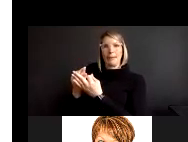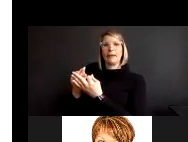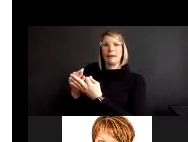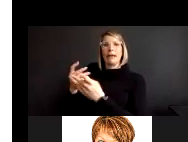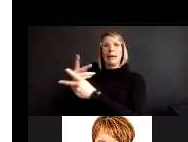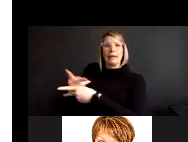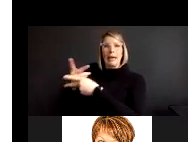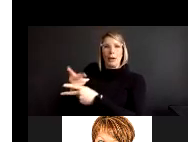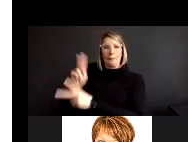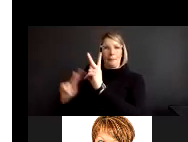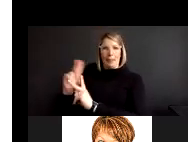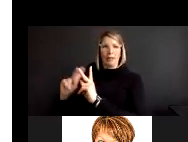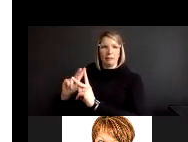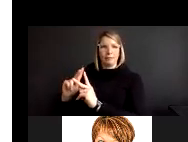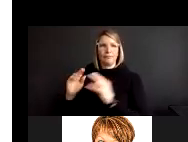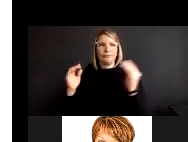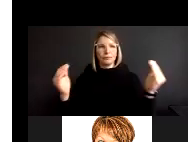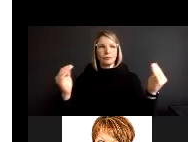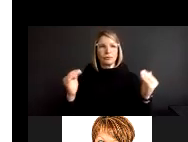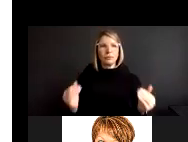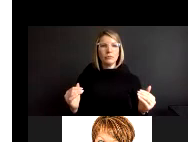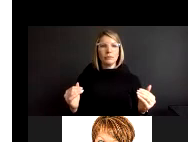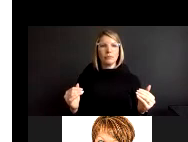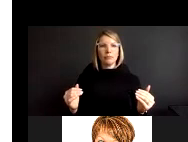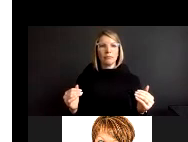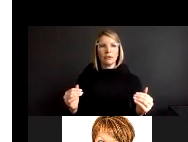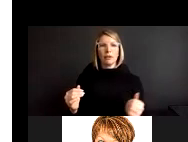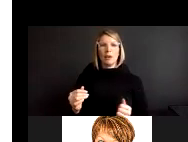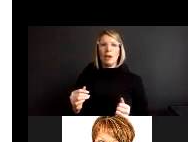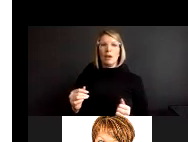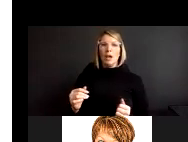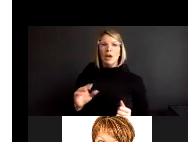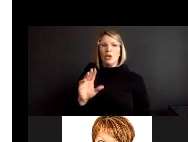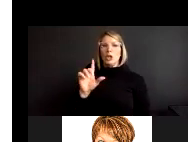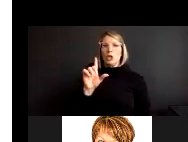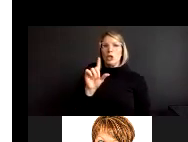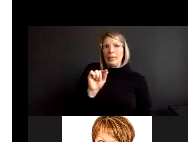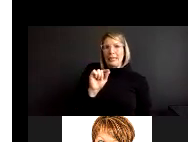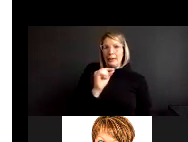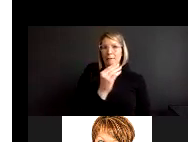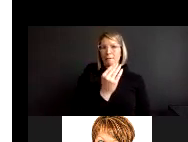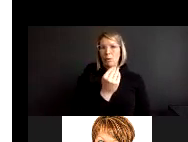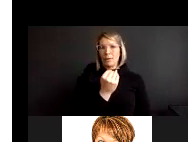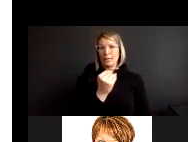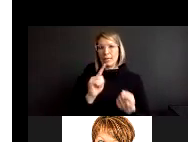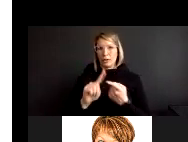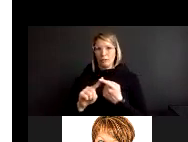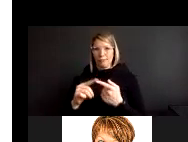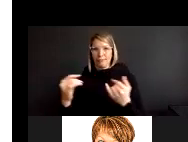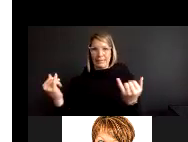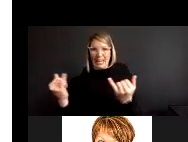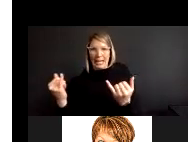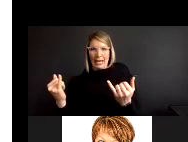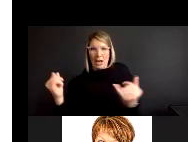complete about 40 formal capacity assessments. Again, this isn't something that we undertake